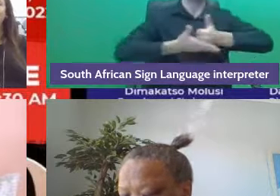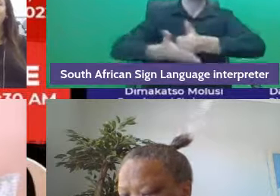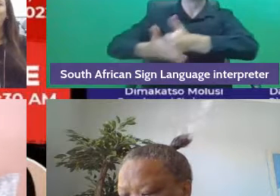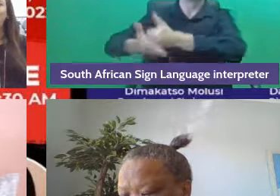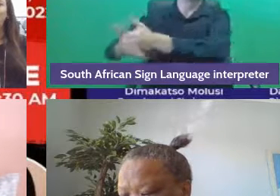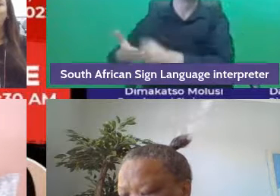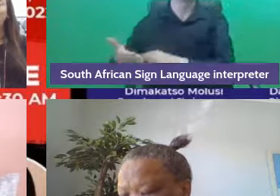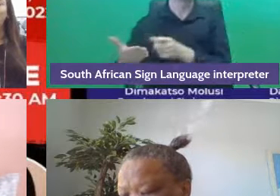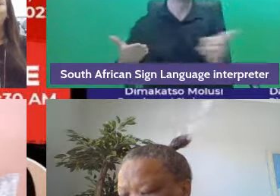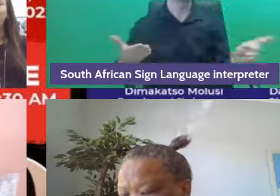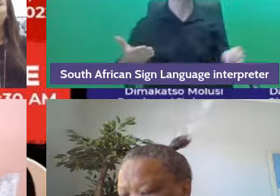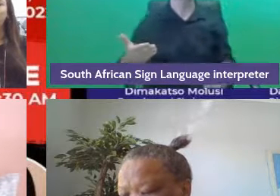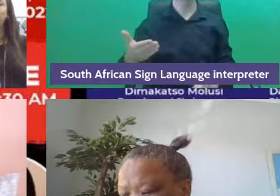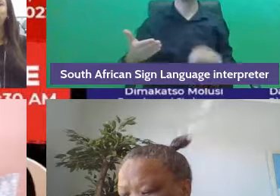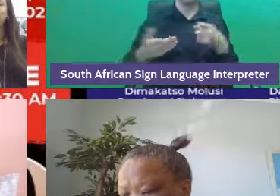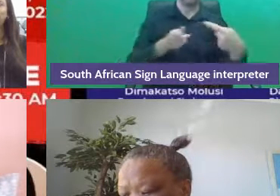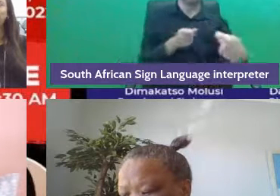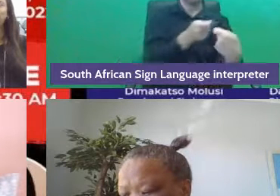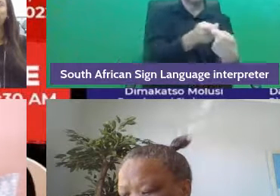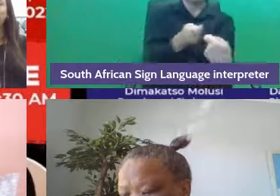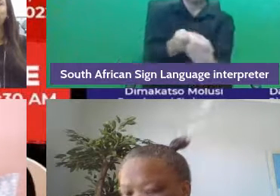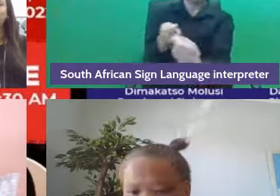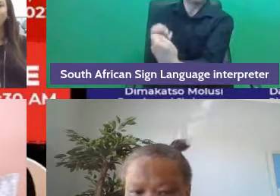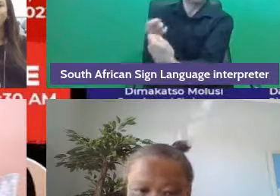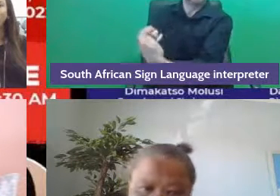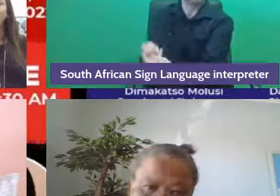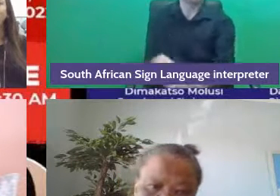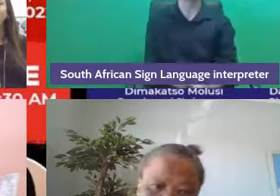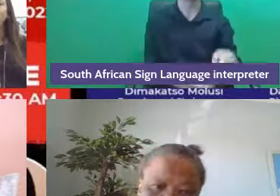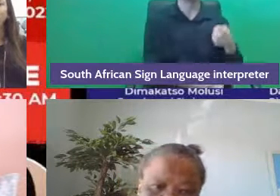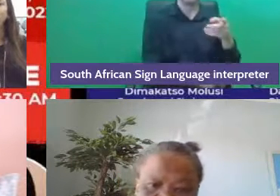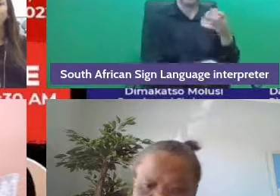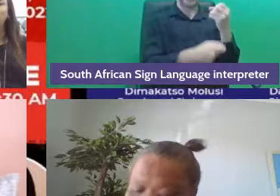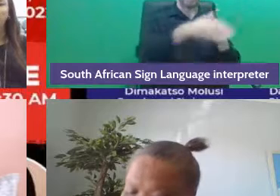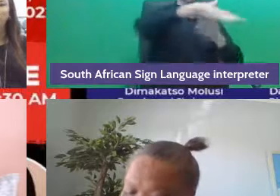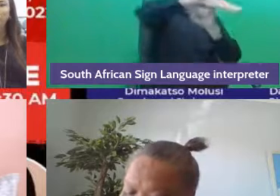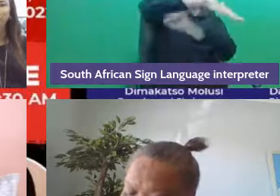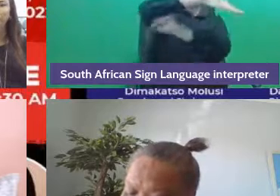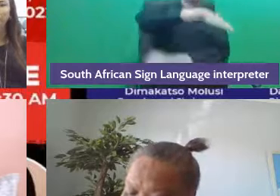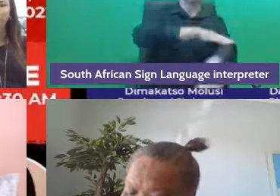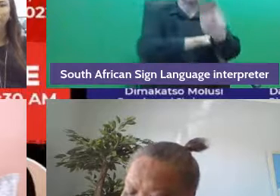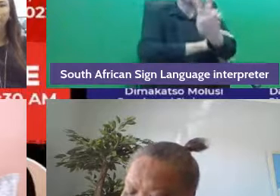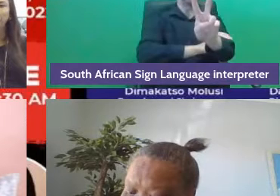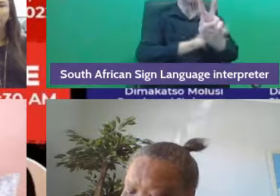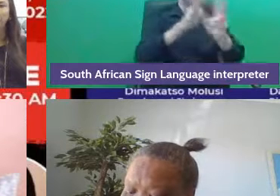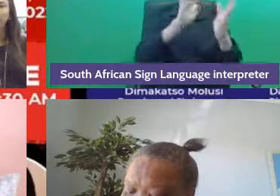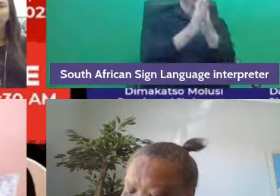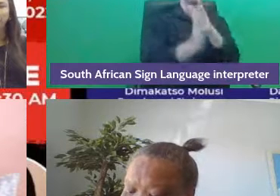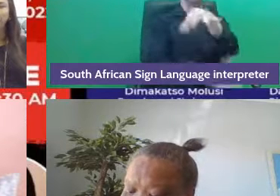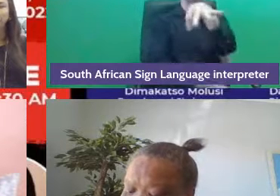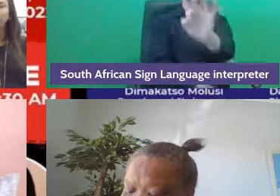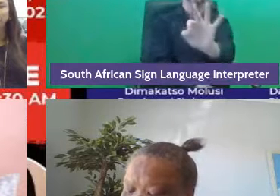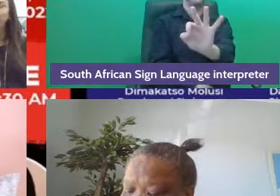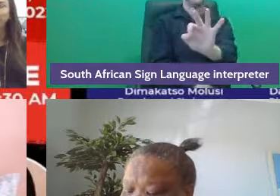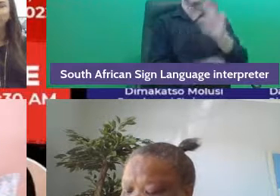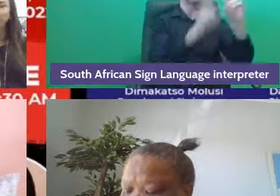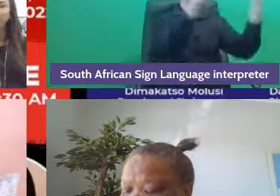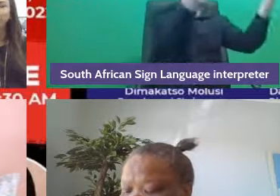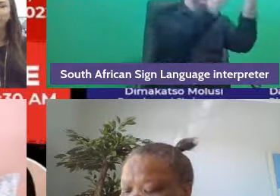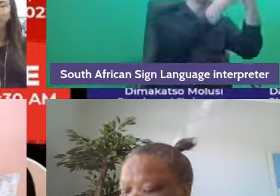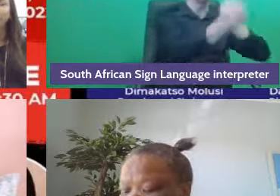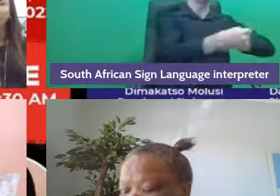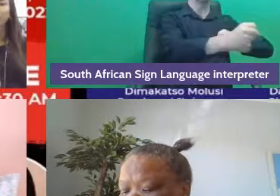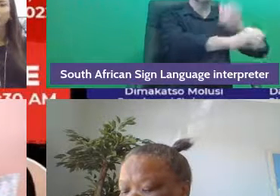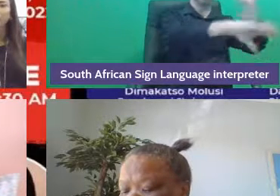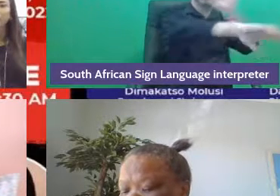which focuses on Pillar 2 and 3 of the Gender-Based Violence and Femicide National Strategic Plan.